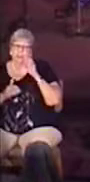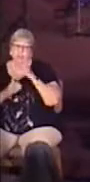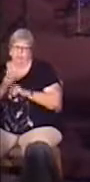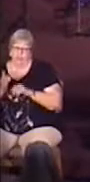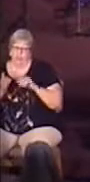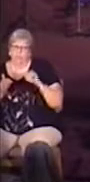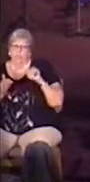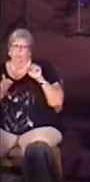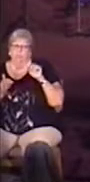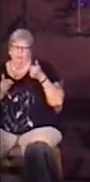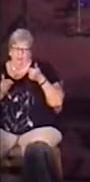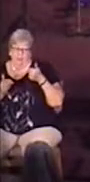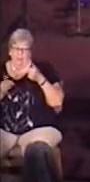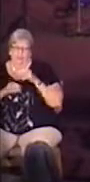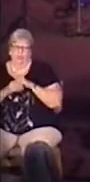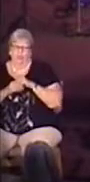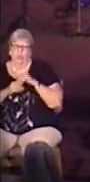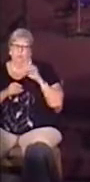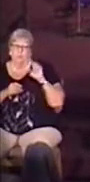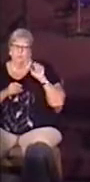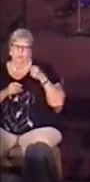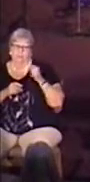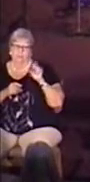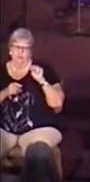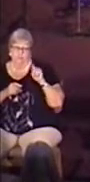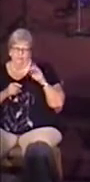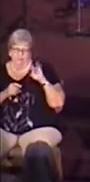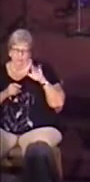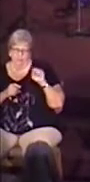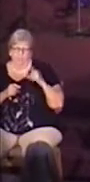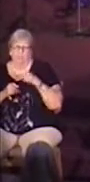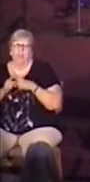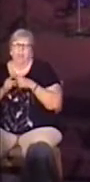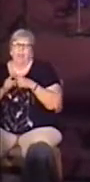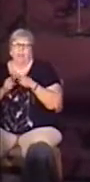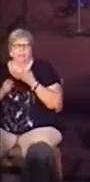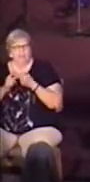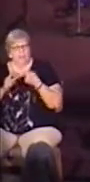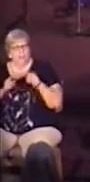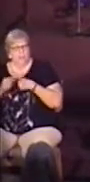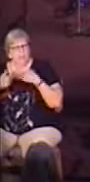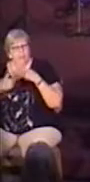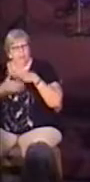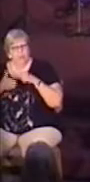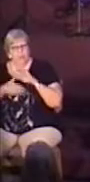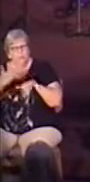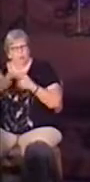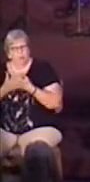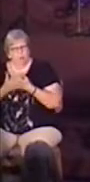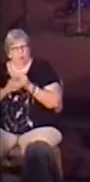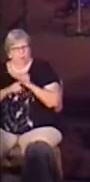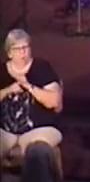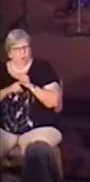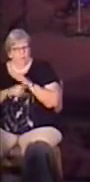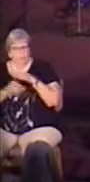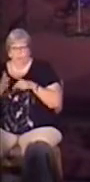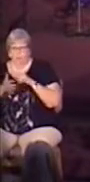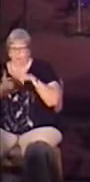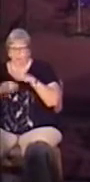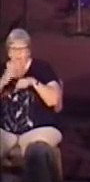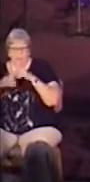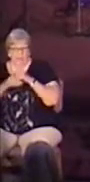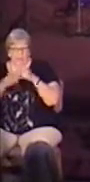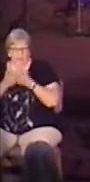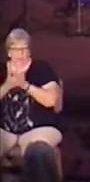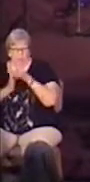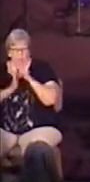the Gentiles, Cornelius' household. And then we've got what we all practice, what we read about in the majority of the New Testament.